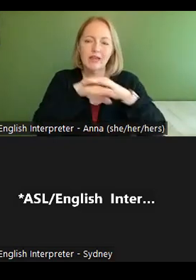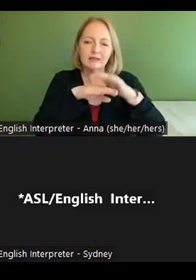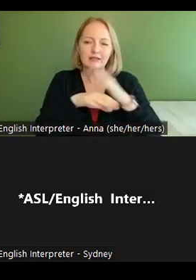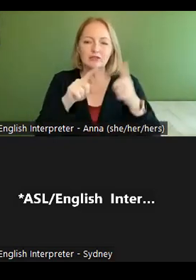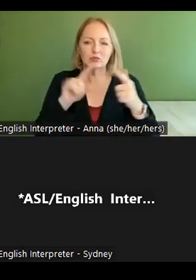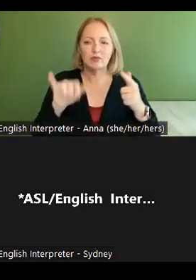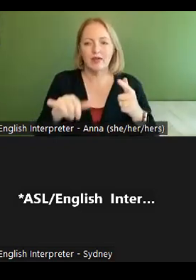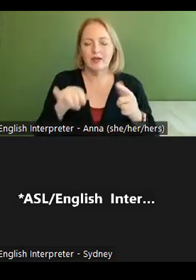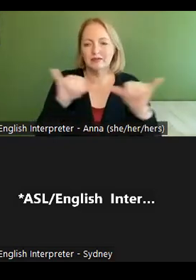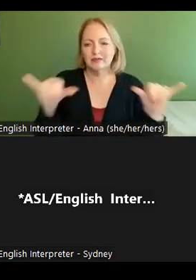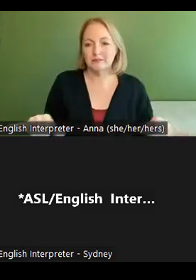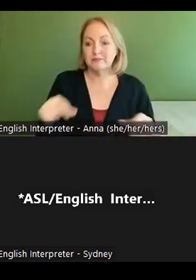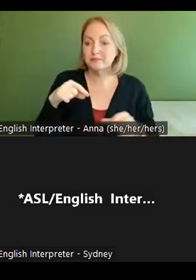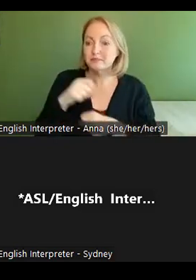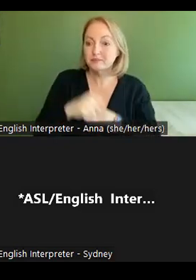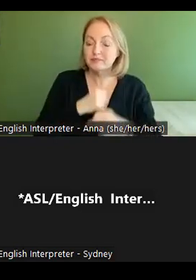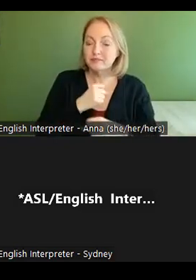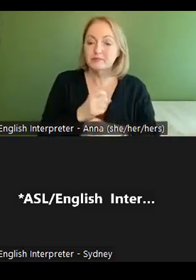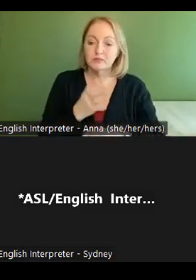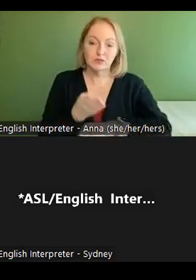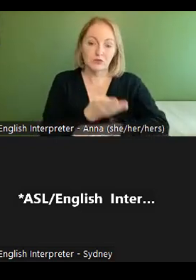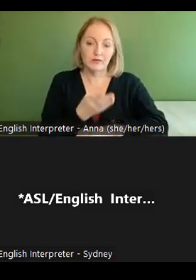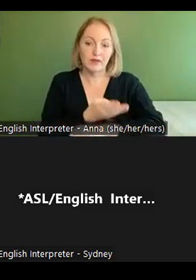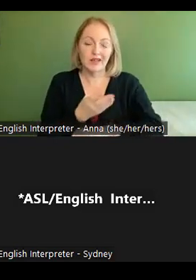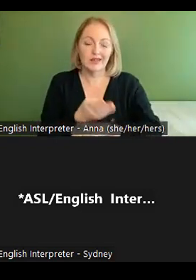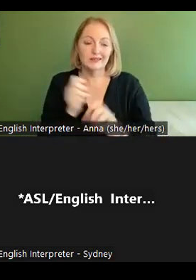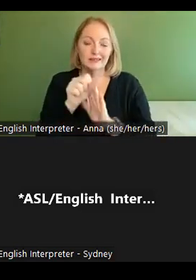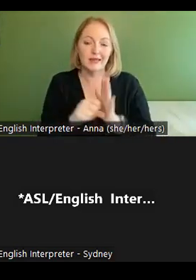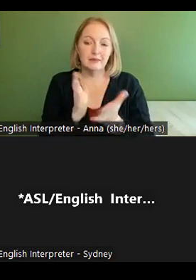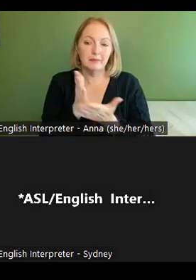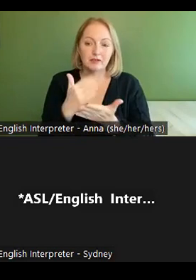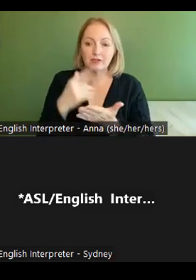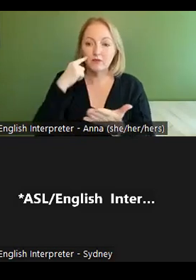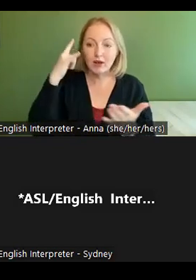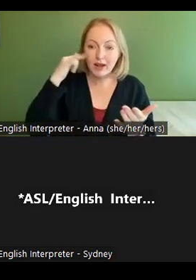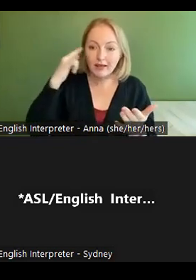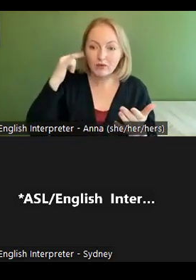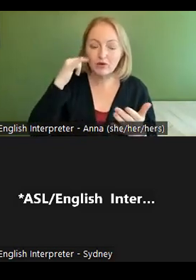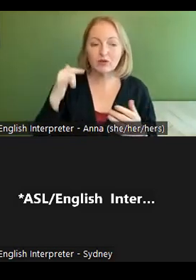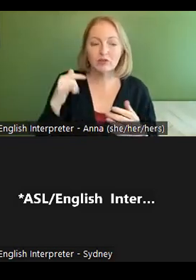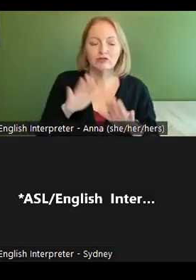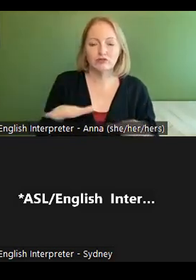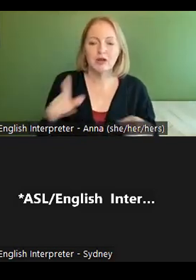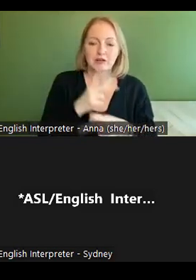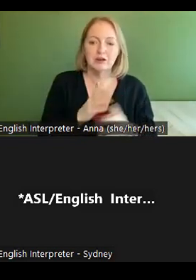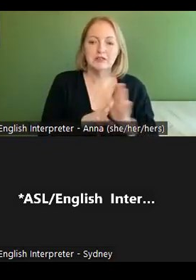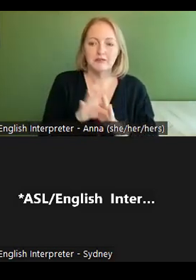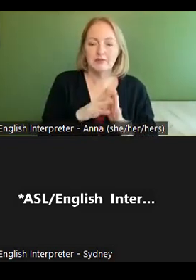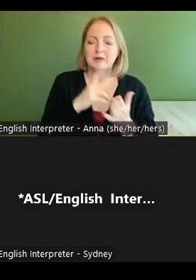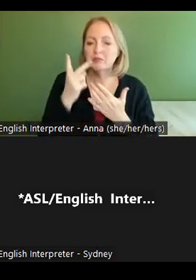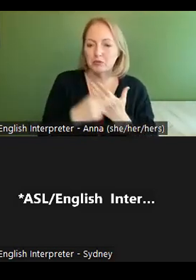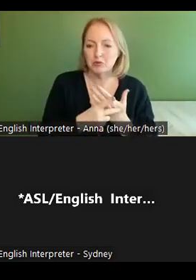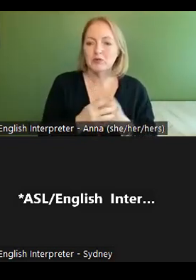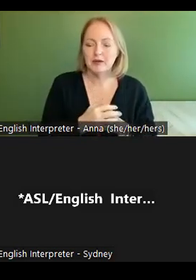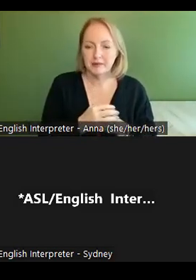system. This year's May revised proposed state budgets for California for childcare and development programs